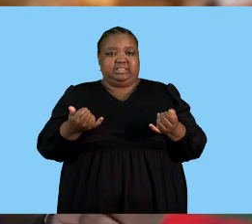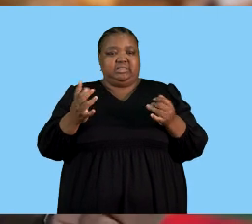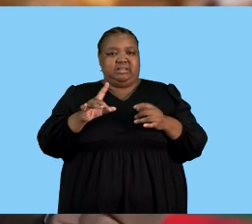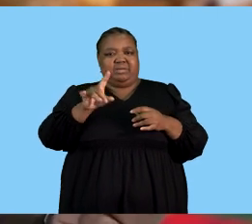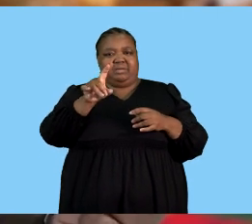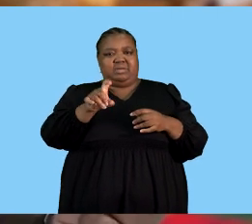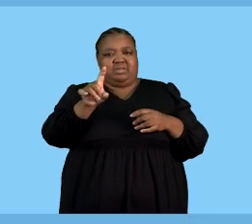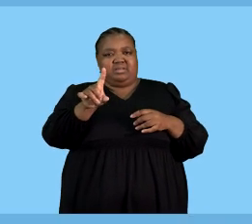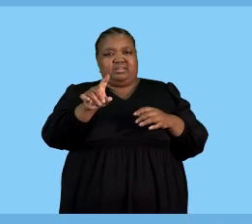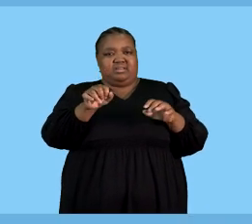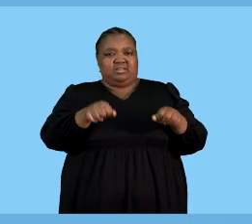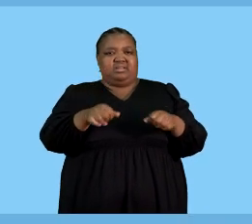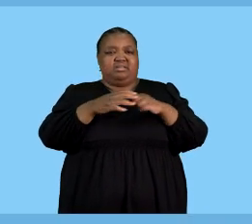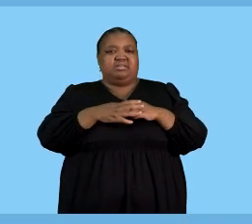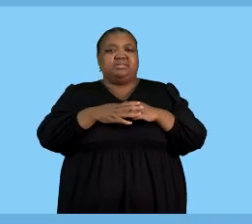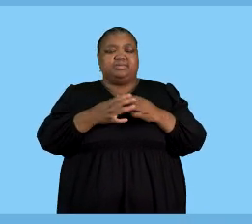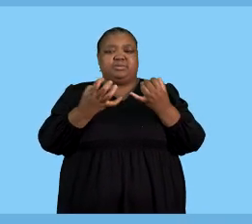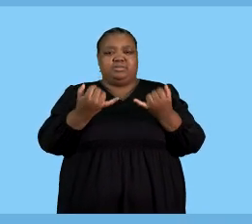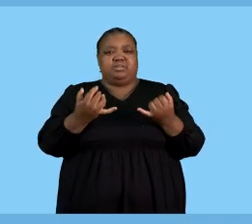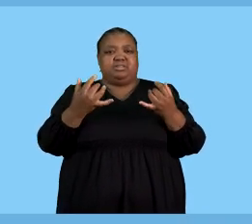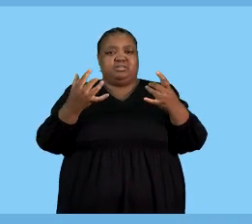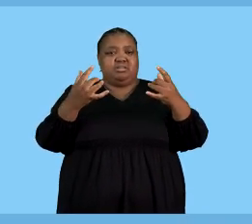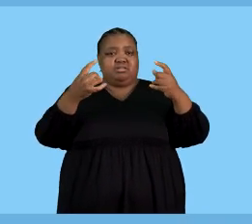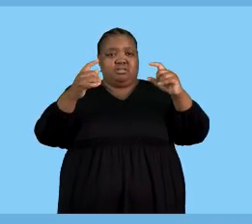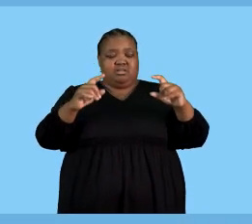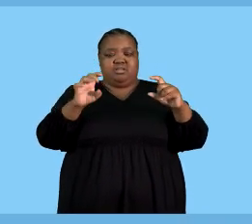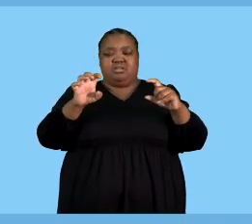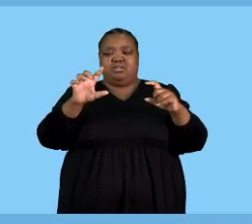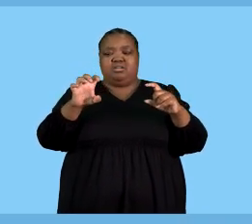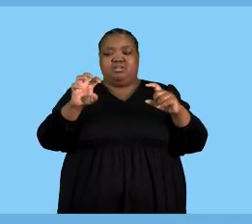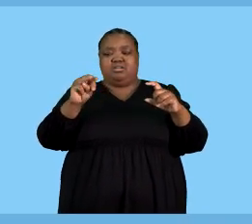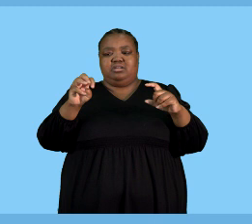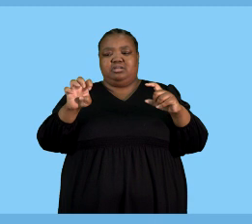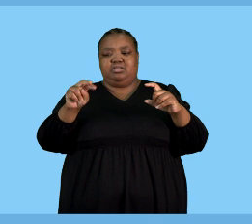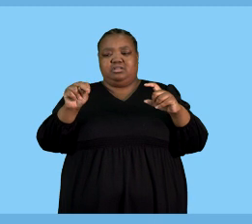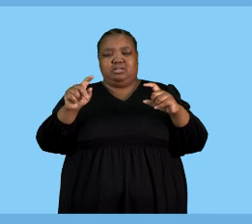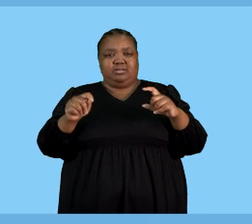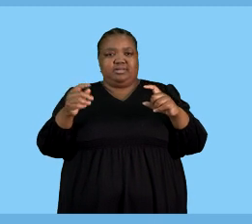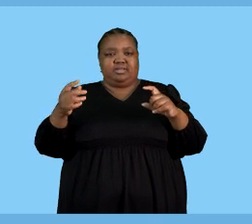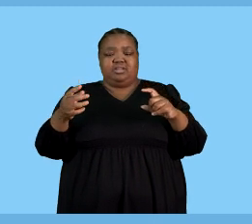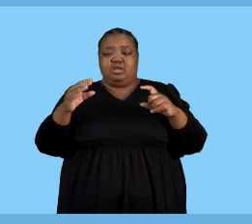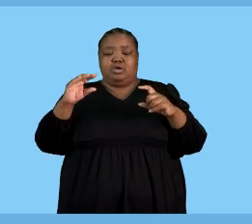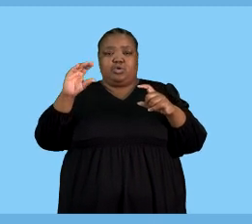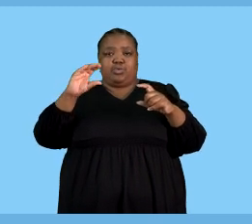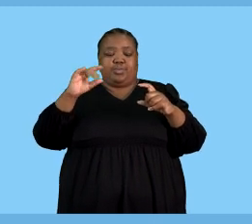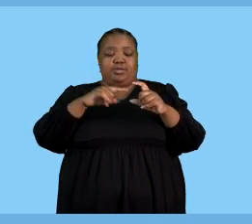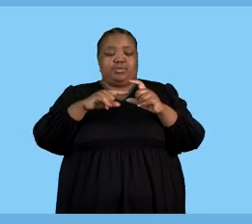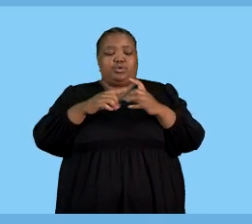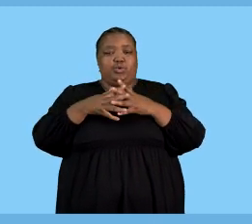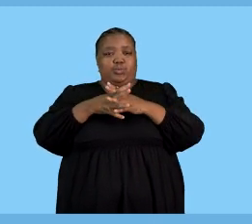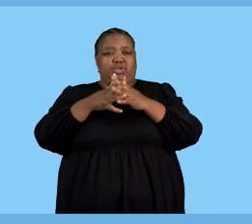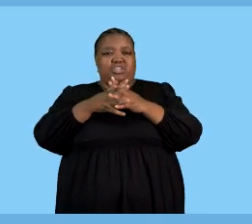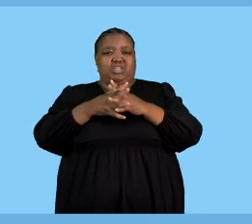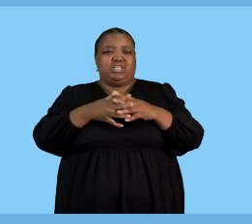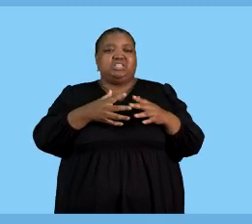here again, whereby we are asked, are these elements compounds or mixtures? So we have tap water and distilled